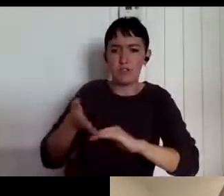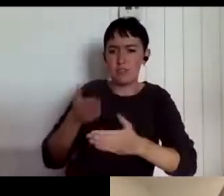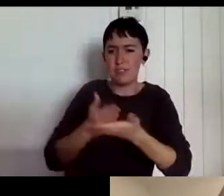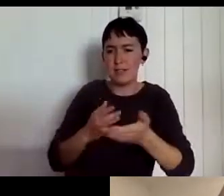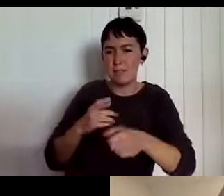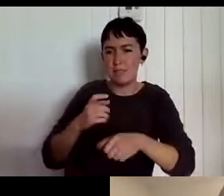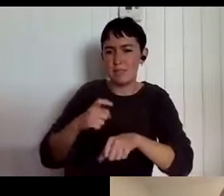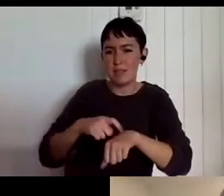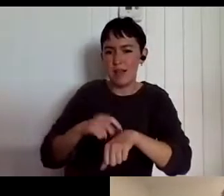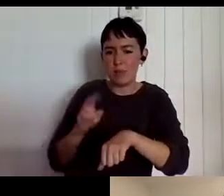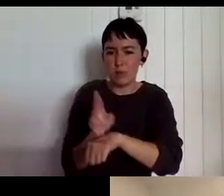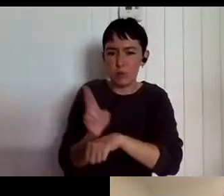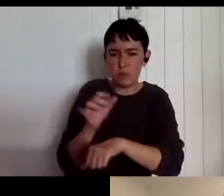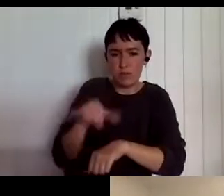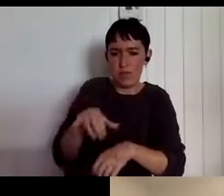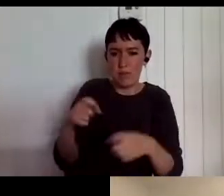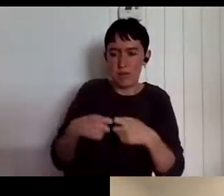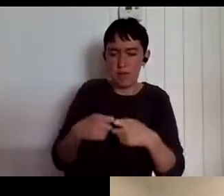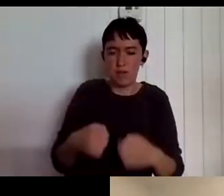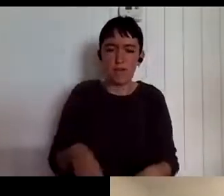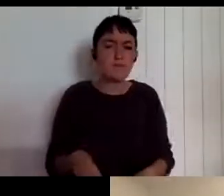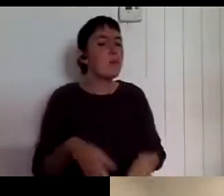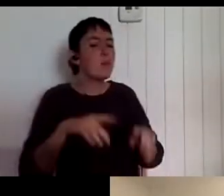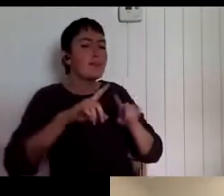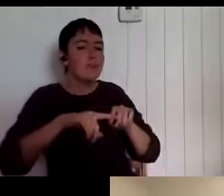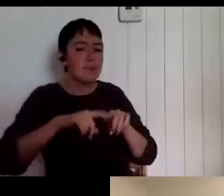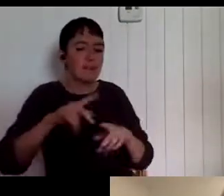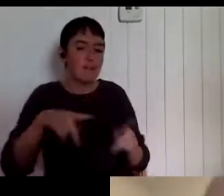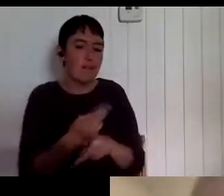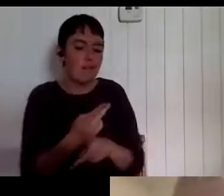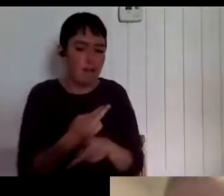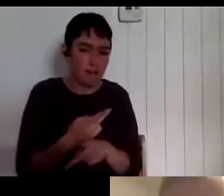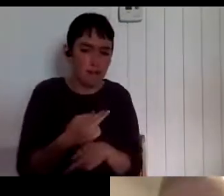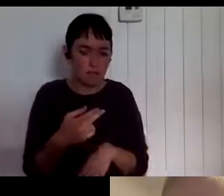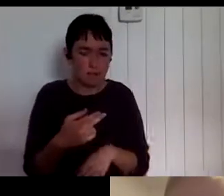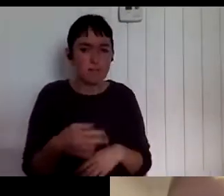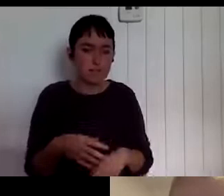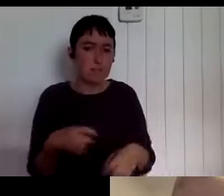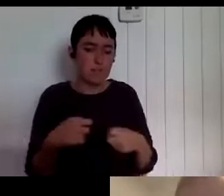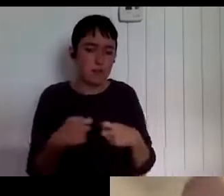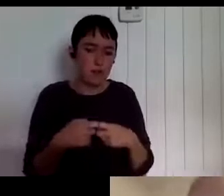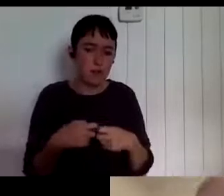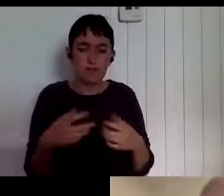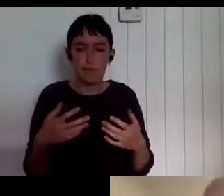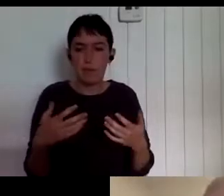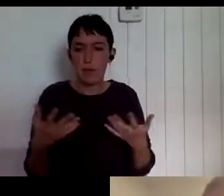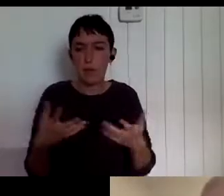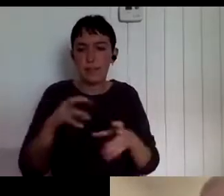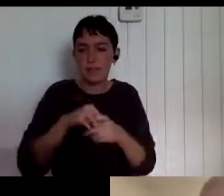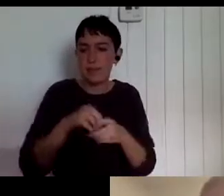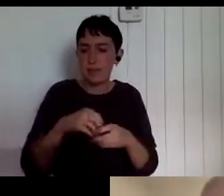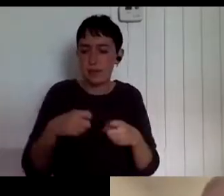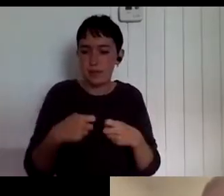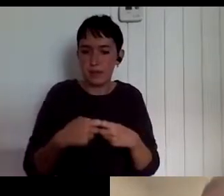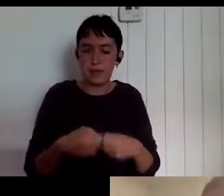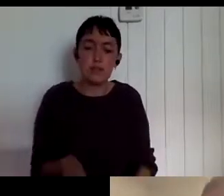So it really depends on the type of battery and what the internal chemistry is. Usually for like